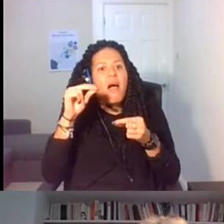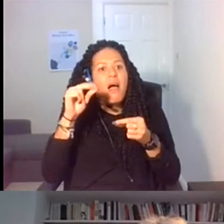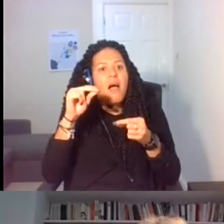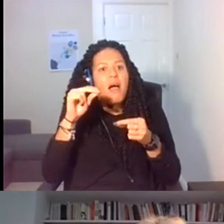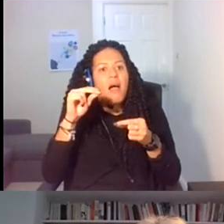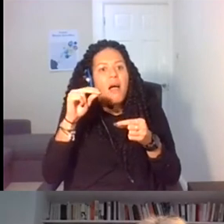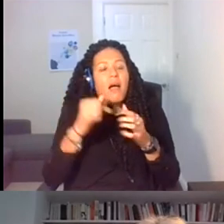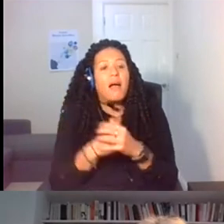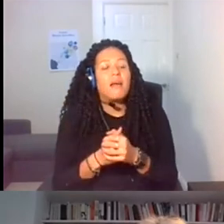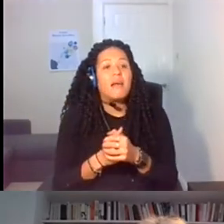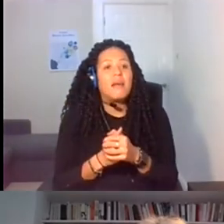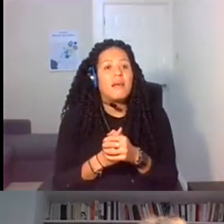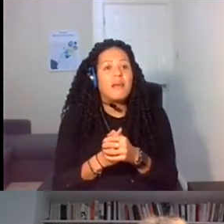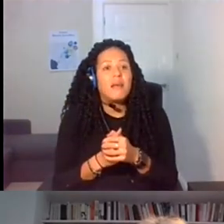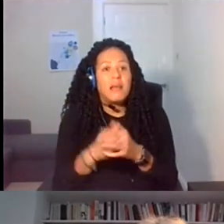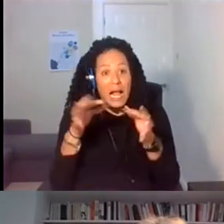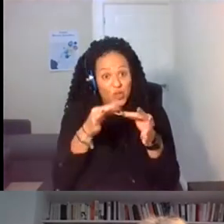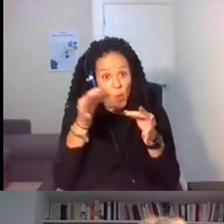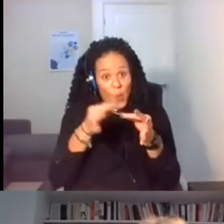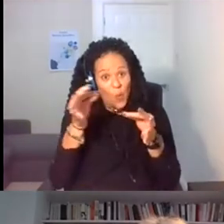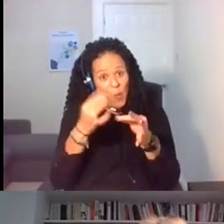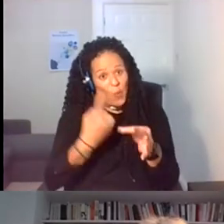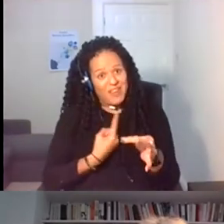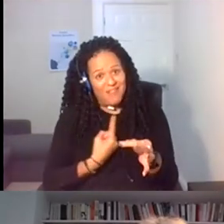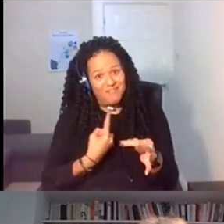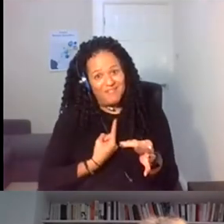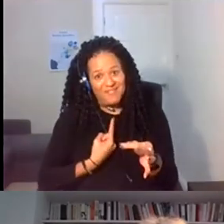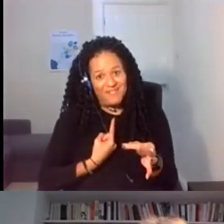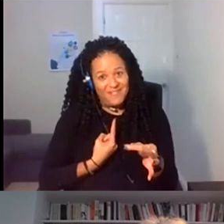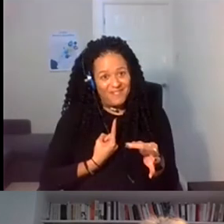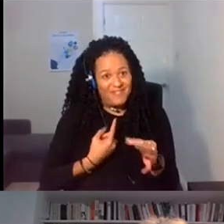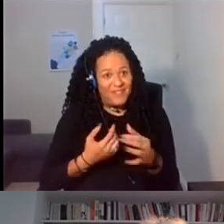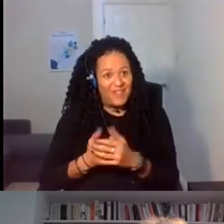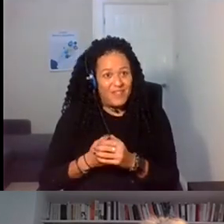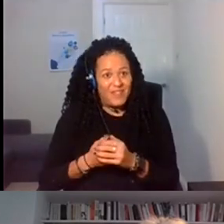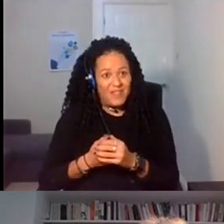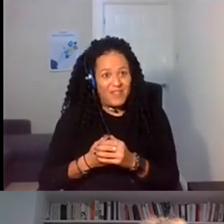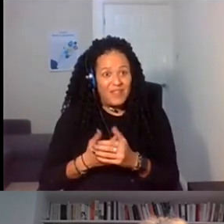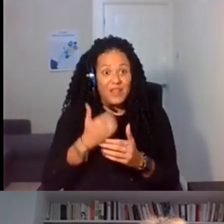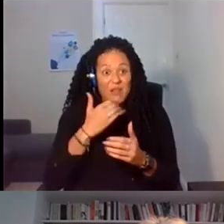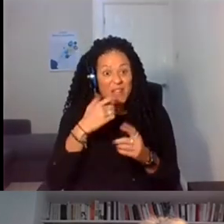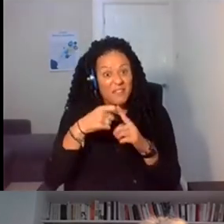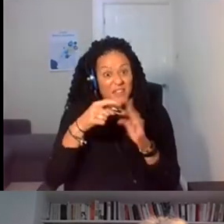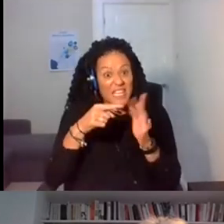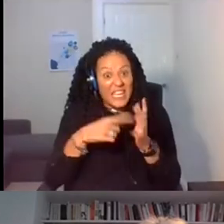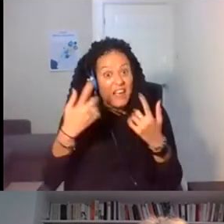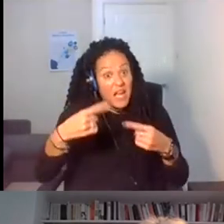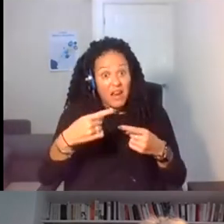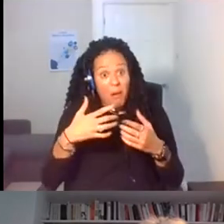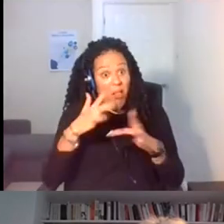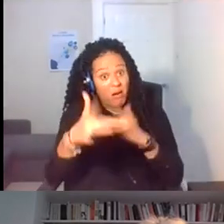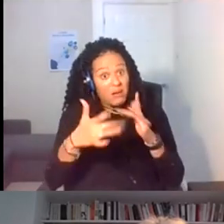So you can see it here. I sewed the glove myself. There's plenty of kits available online.